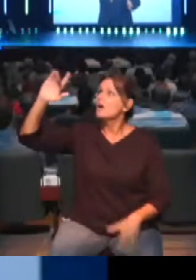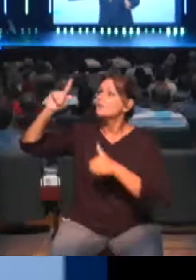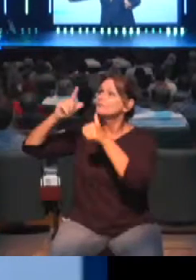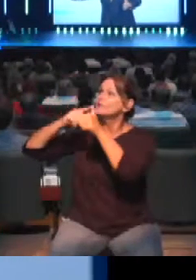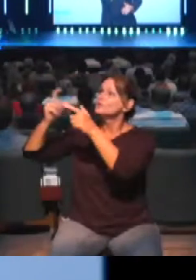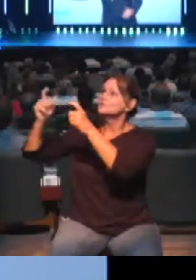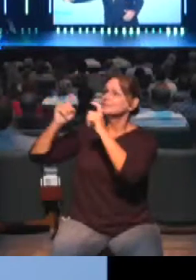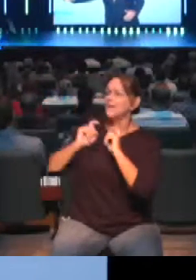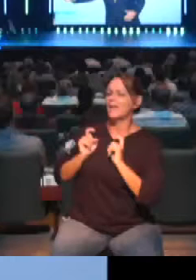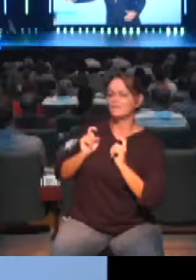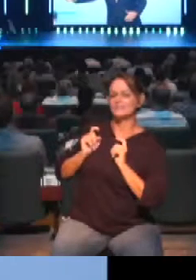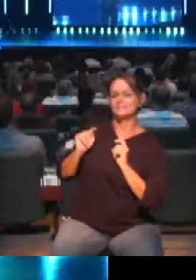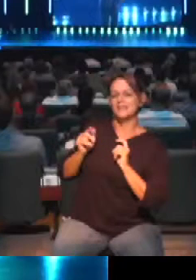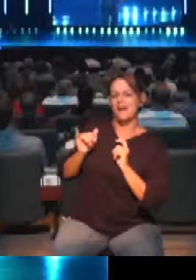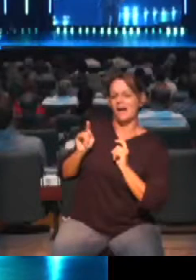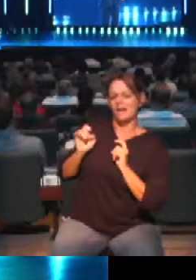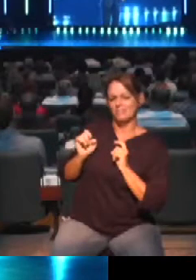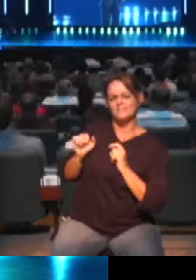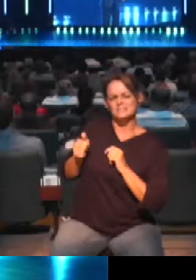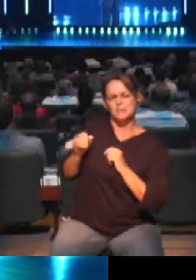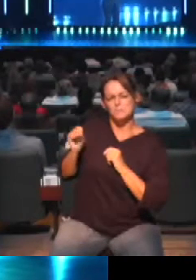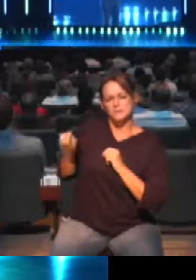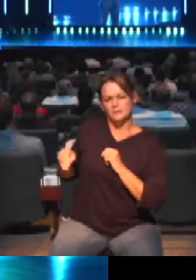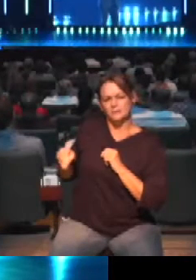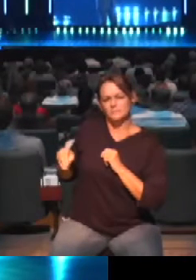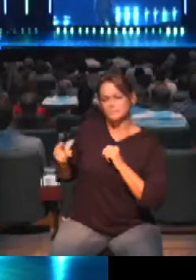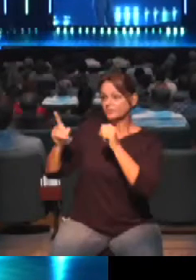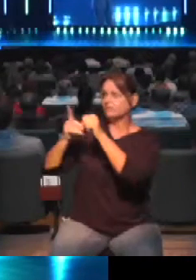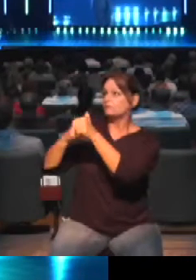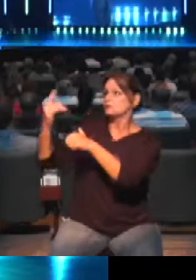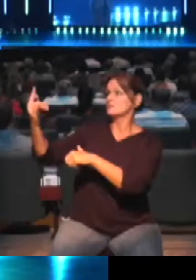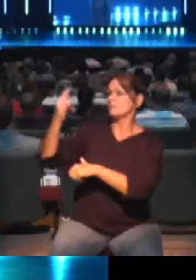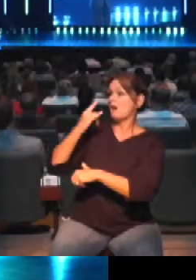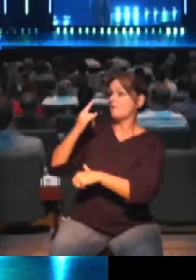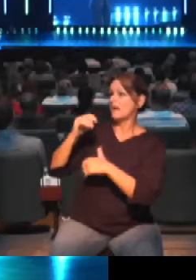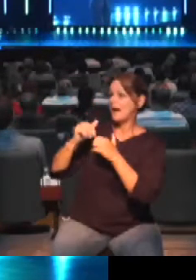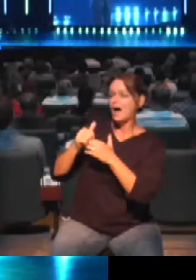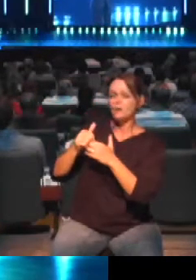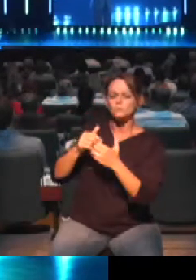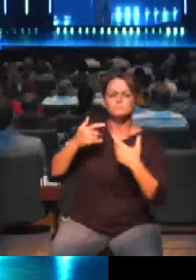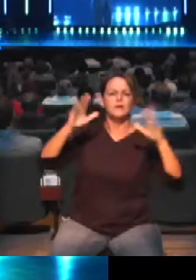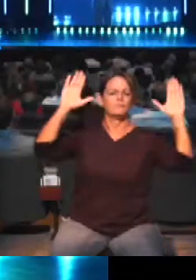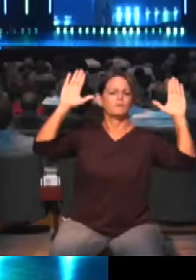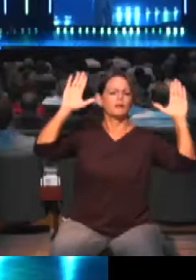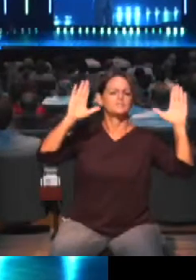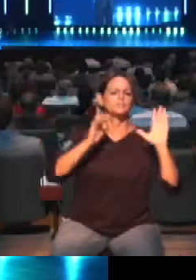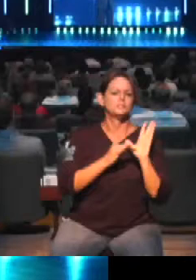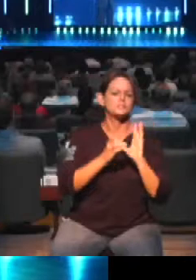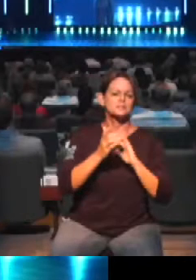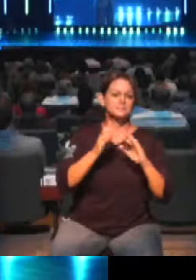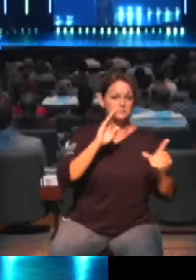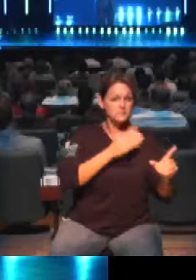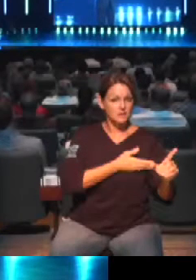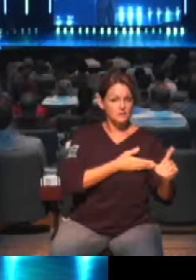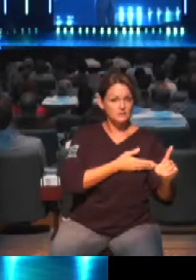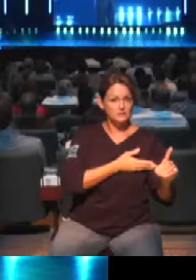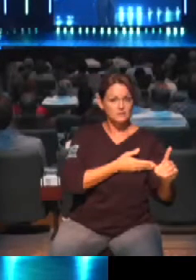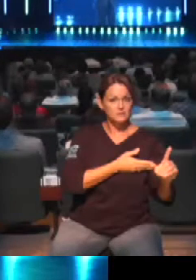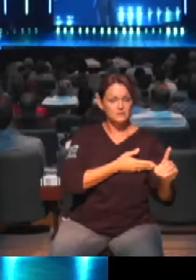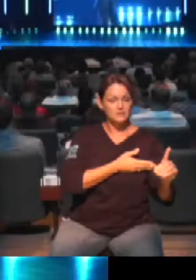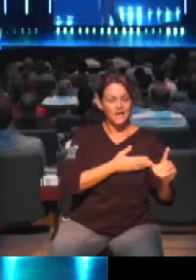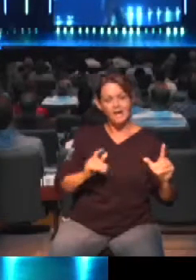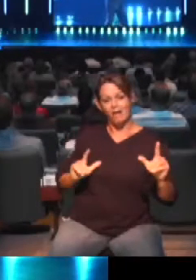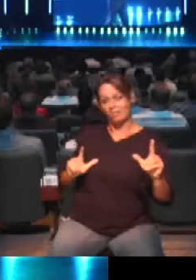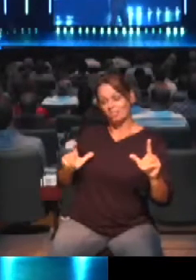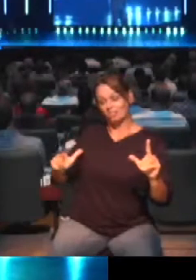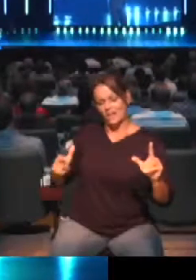other 90% out from under the curse. And it's not God's curse. We live in a cursed world. We live in a fallen world. So God says, I'd like to bring your finances